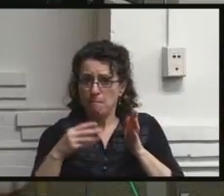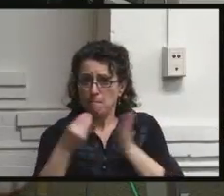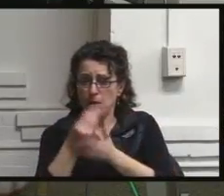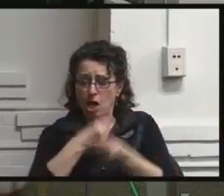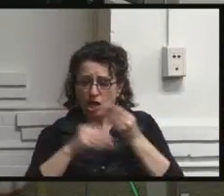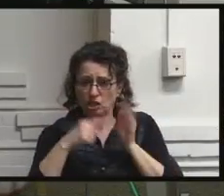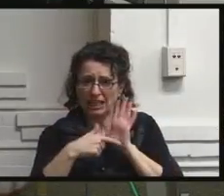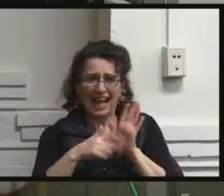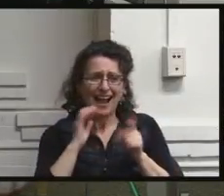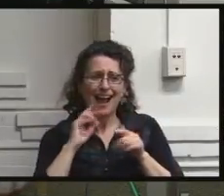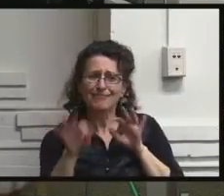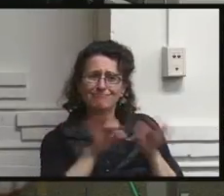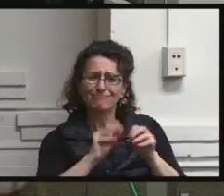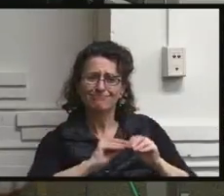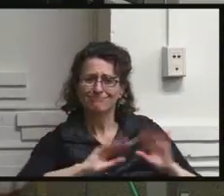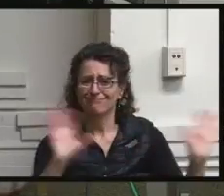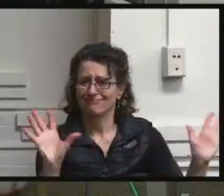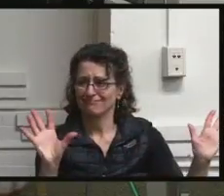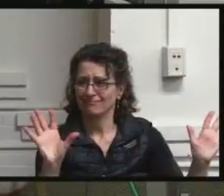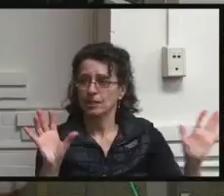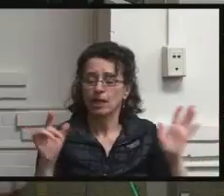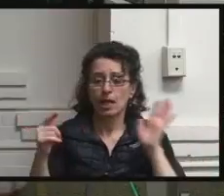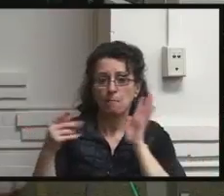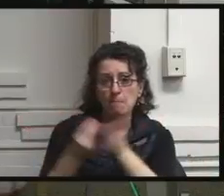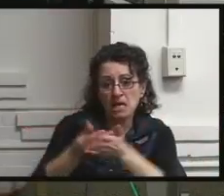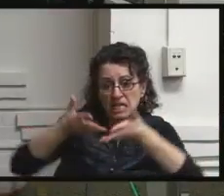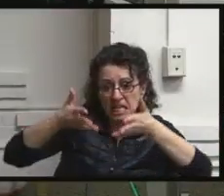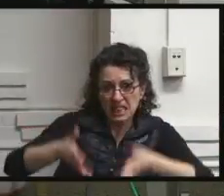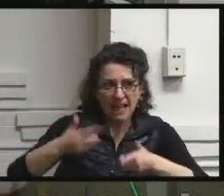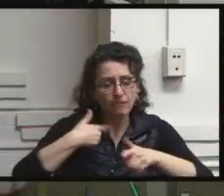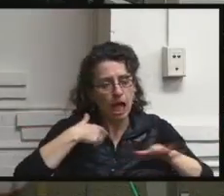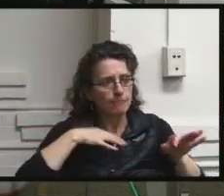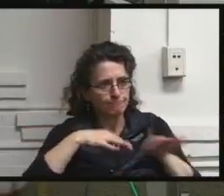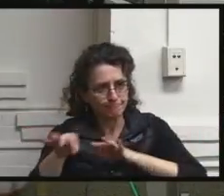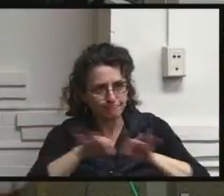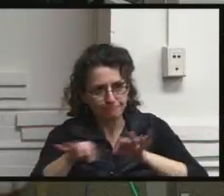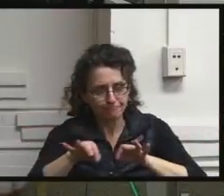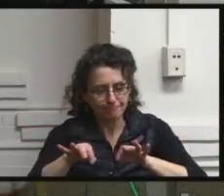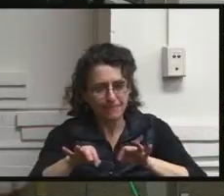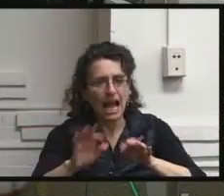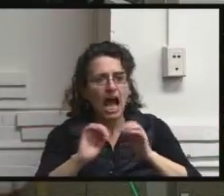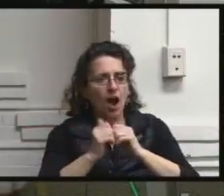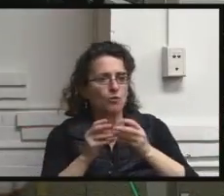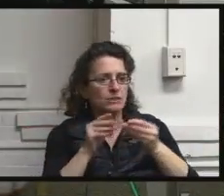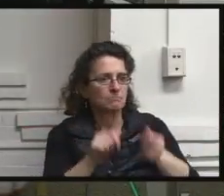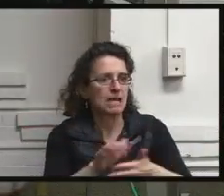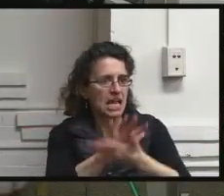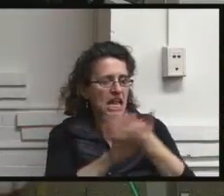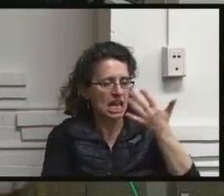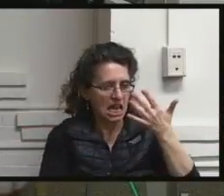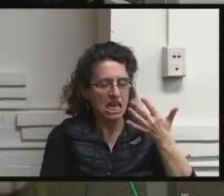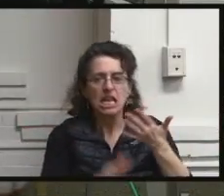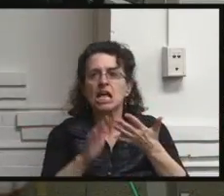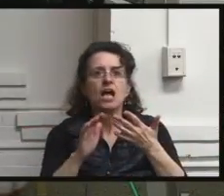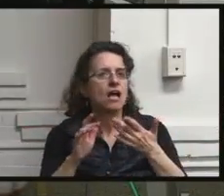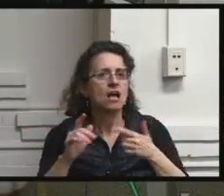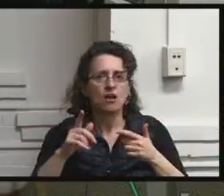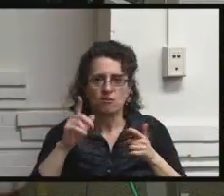the expenditures were going to be, and we believe it will benefit the district. Yeah, just as